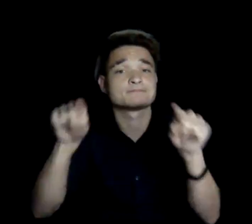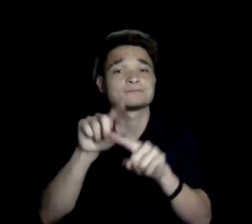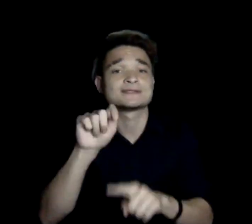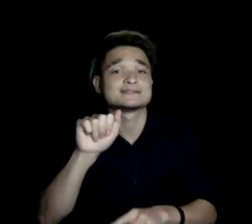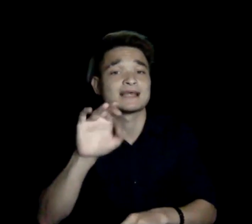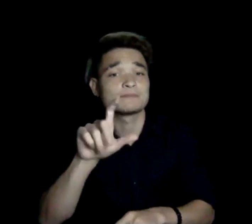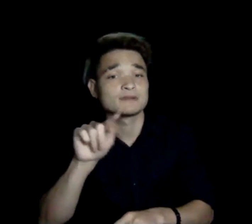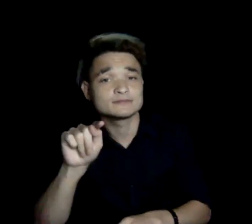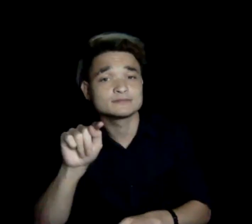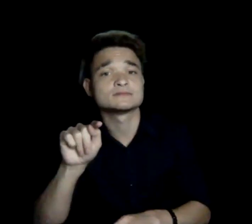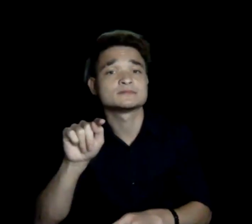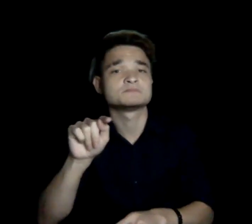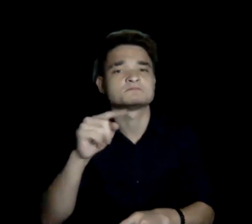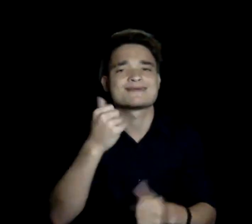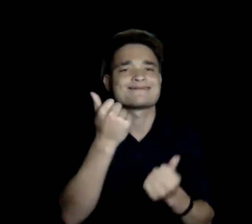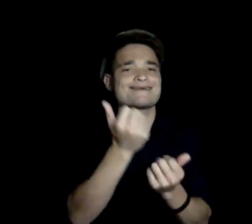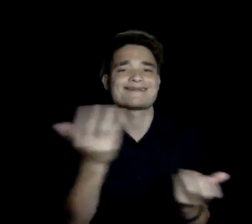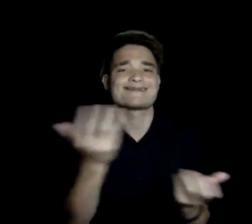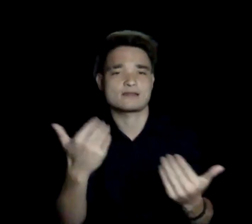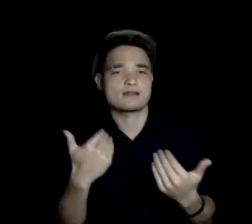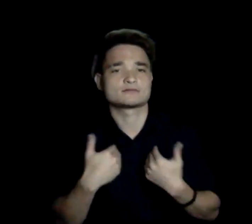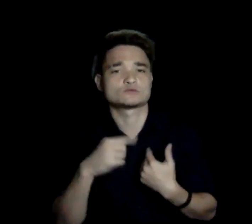or a laptop and a tablet.